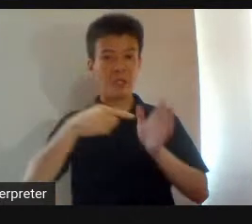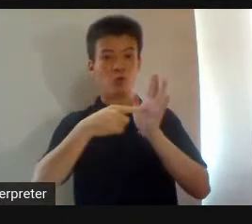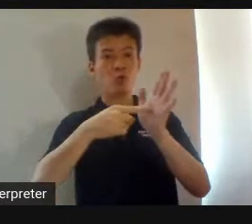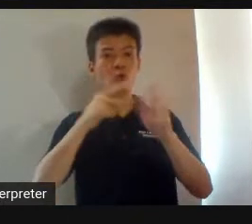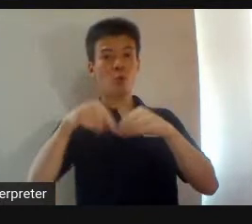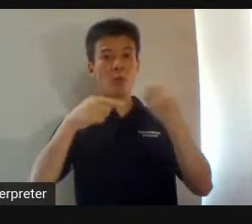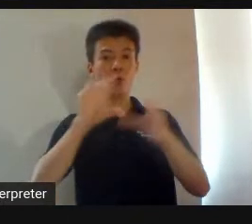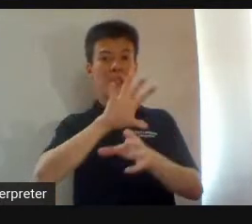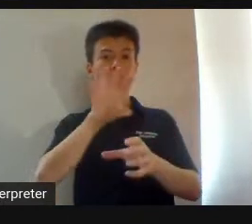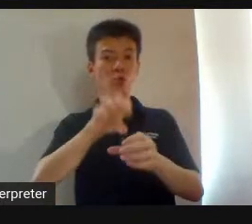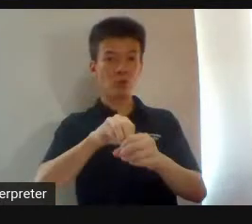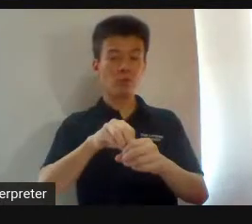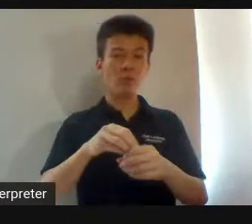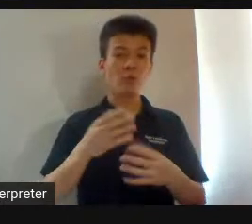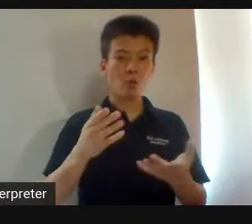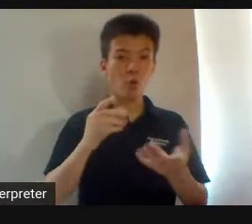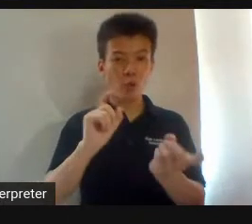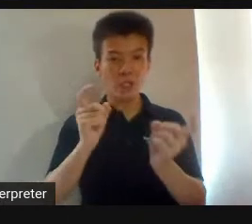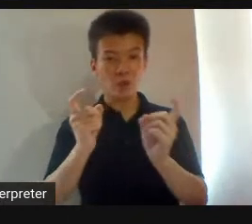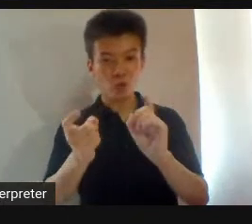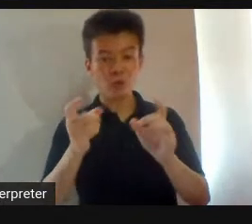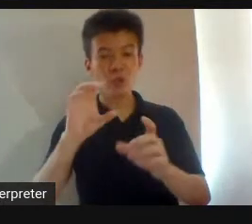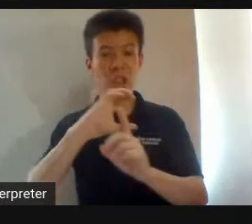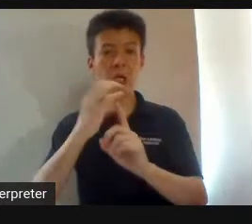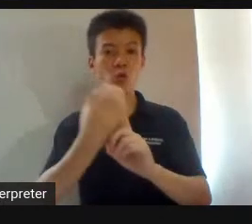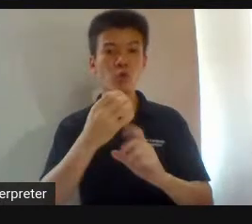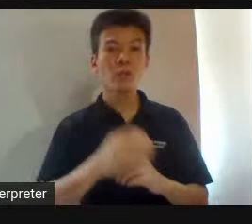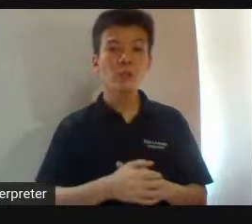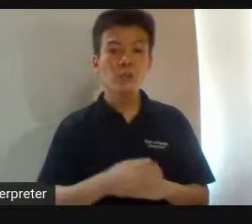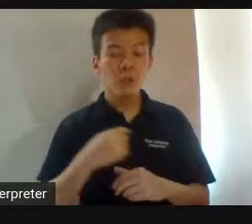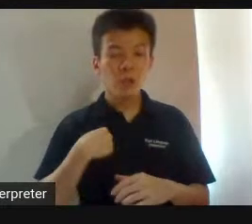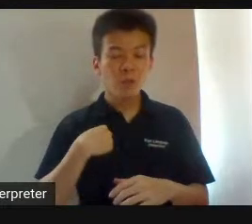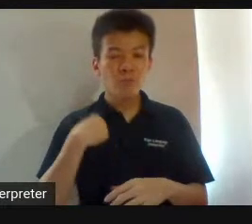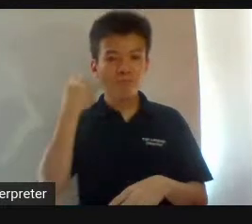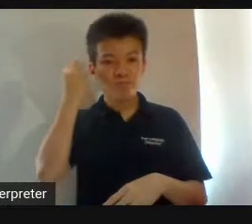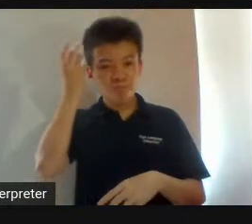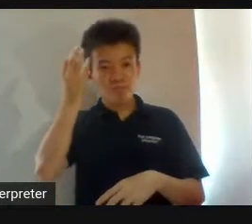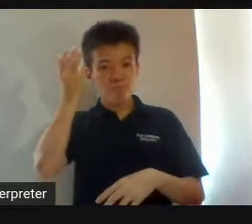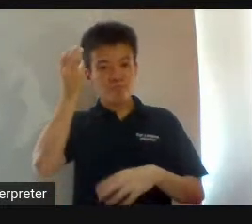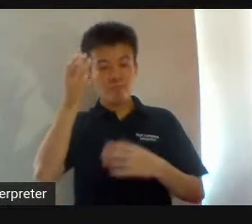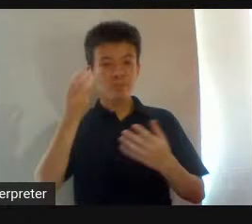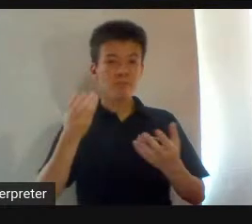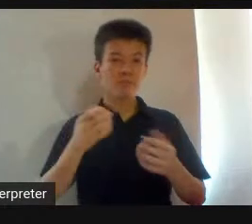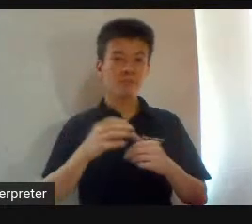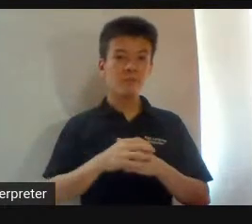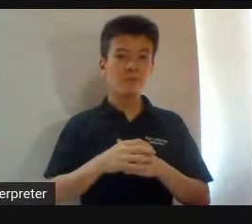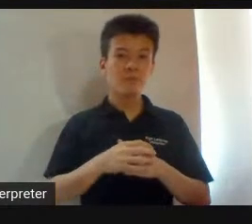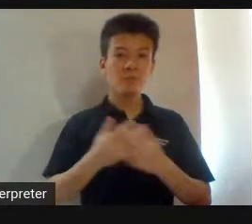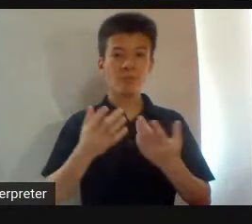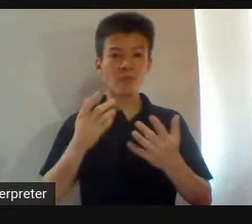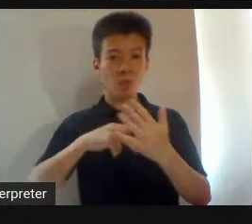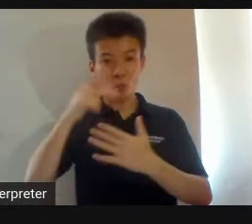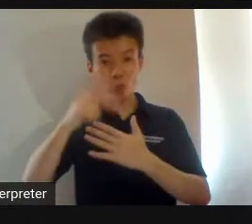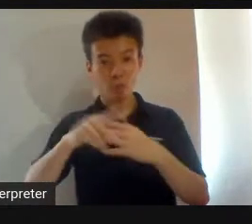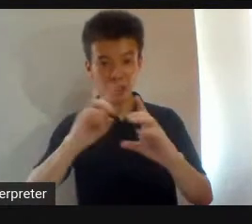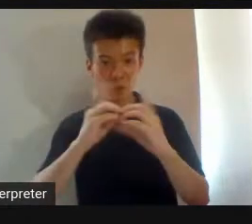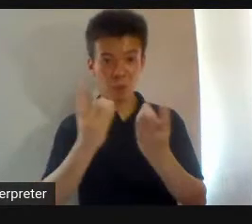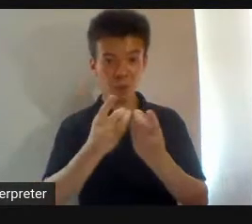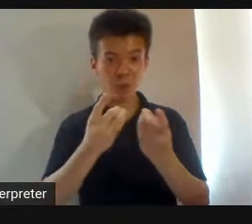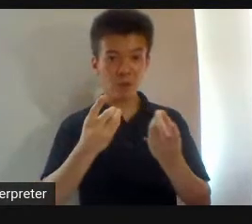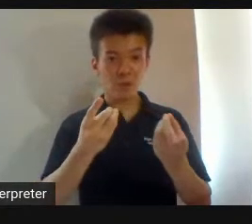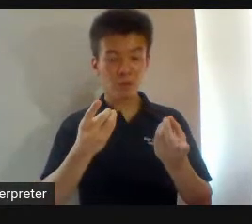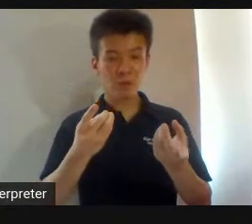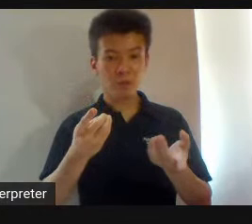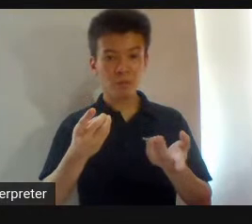about inclusion or even changing culture. So I'm wondering if, the programming department, for example, feels